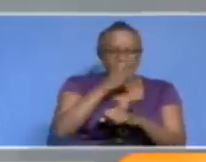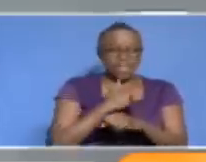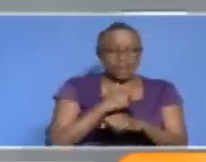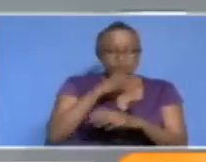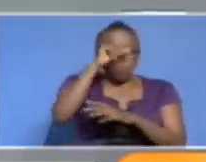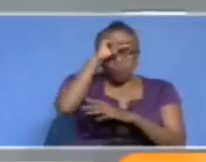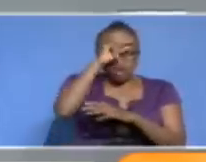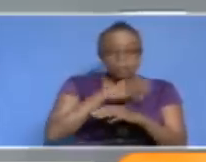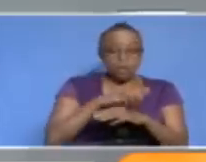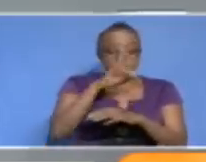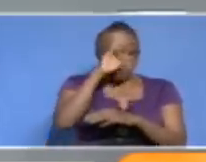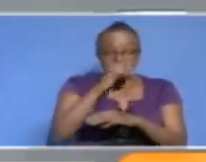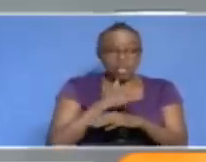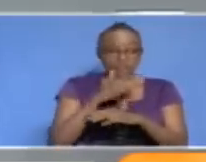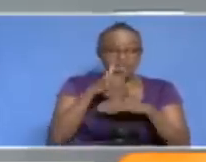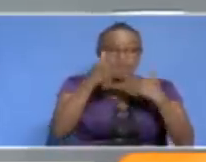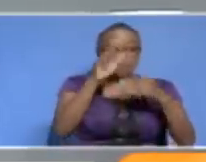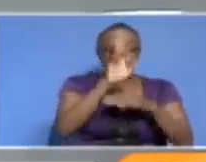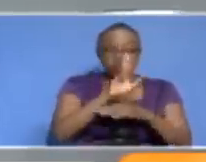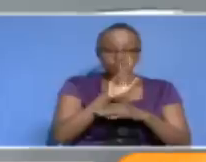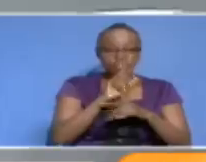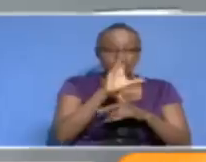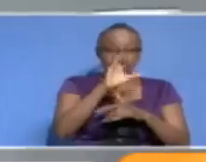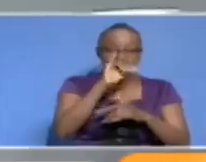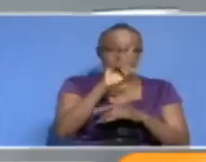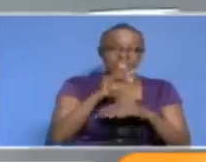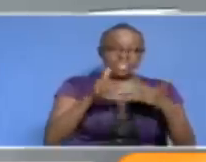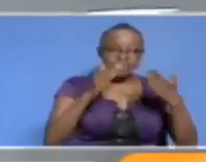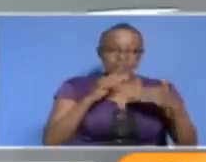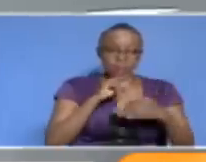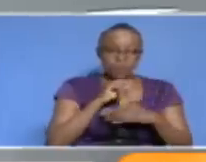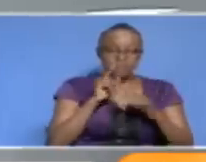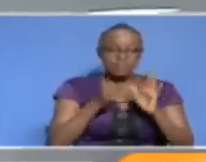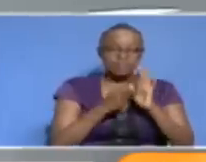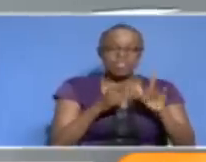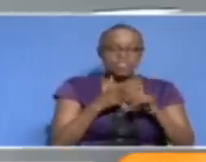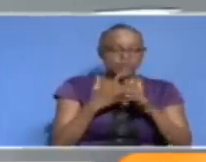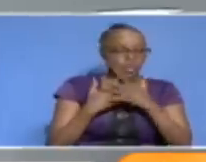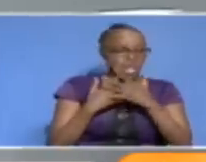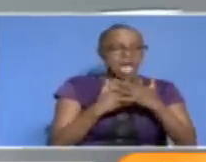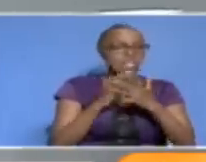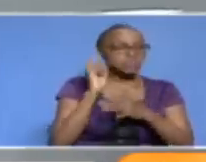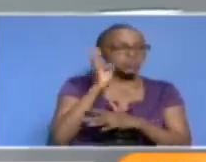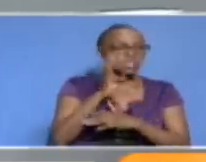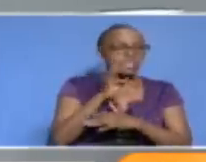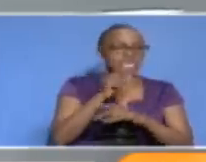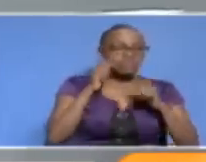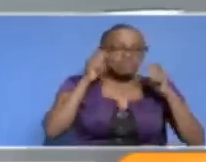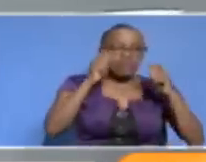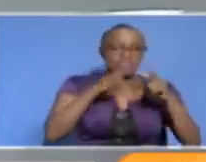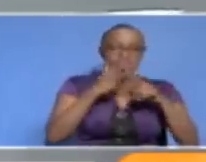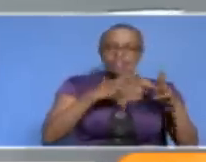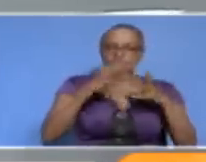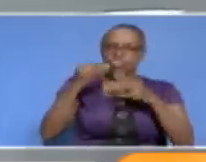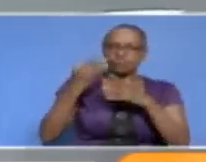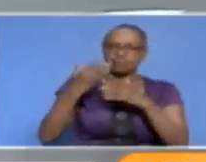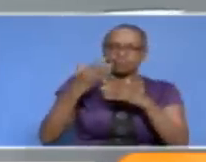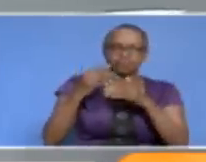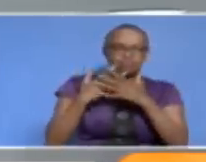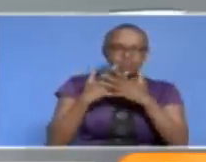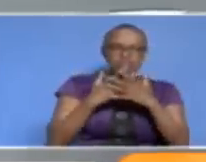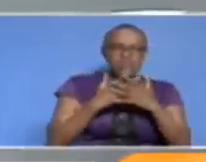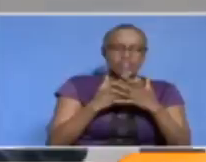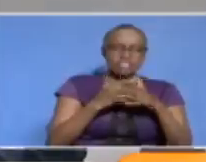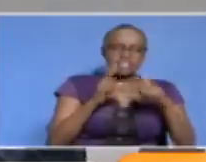Serikali yangu iko na polisi hapo, nimepewa na uhuru, iko na CID. Ukinsite watu tunakushika na kukupeleka ndani. Hmm. Ukistrike unaenda nyumbani. Nairobi belongs